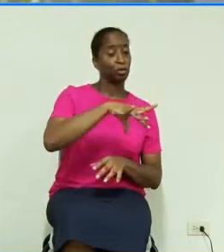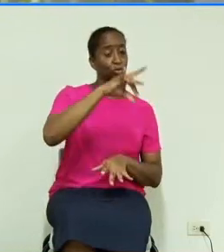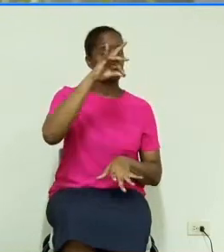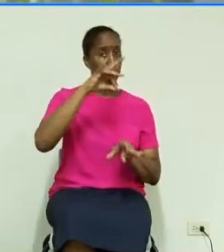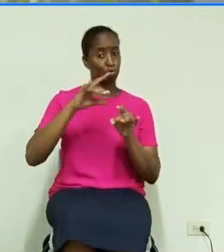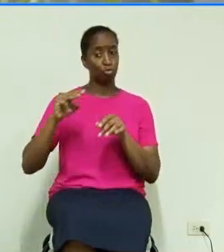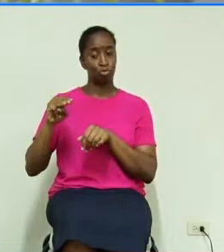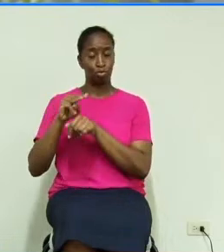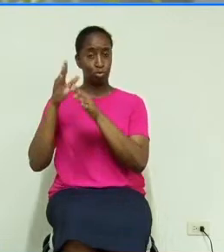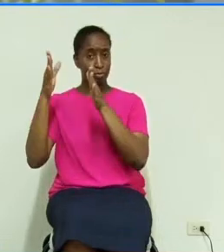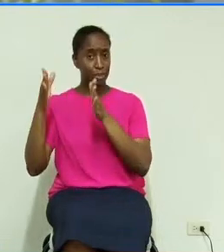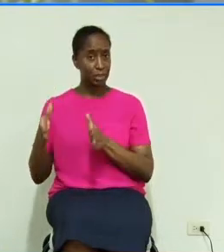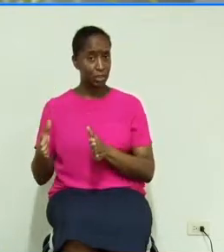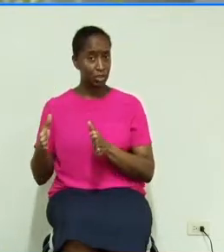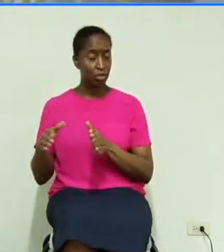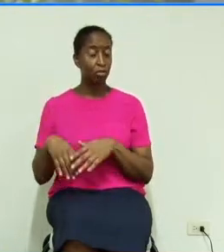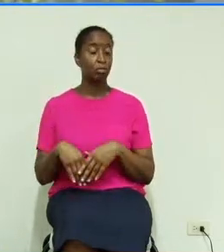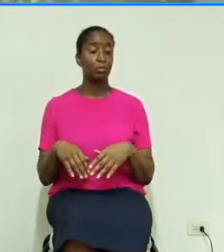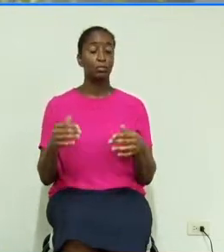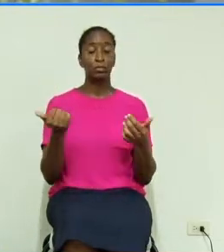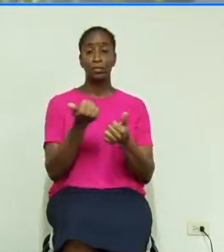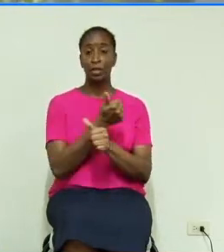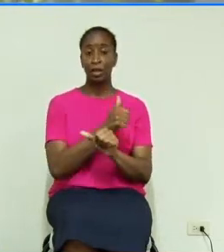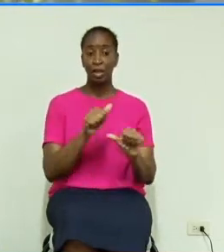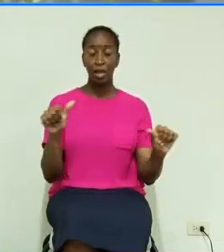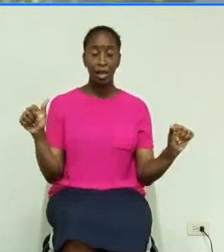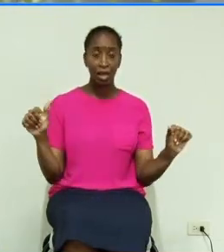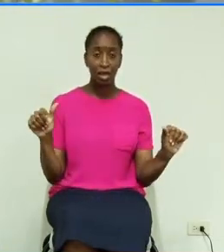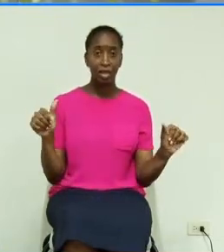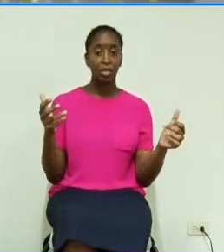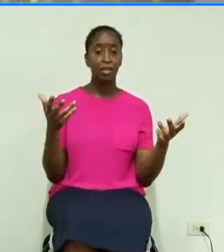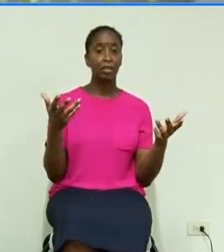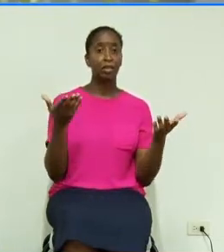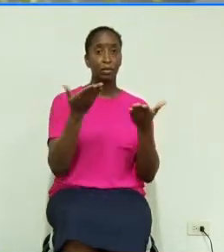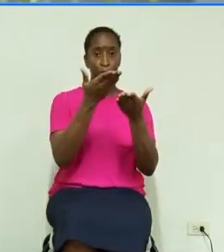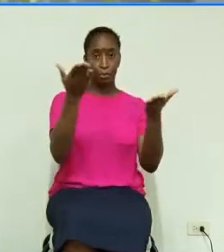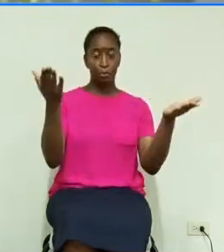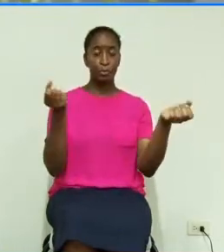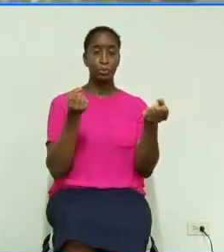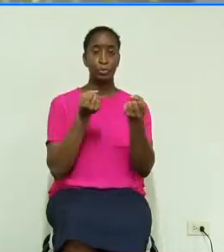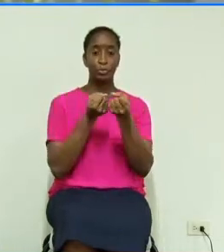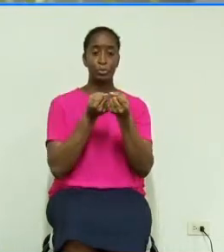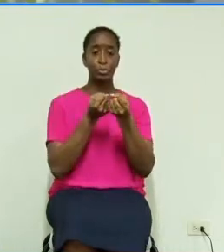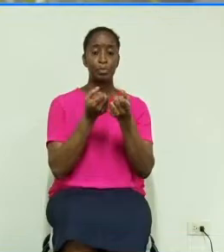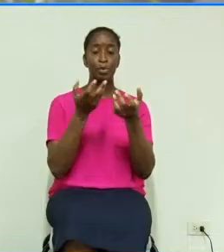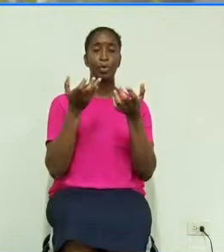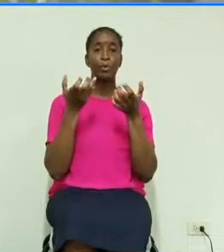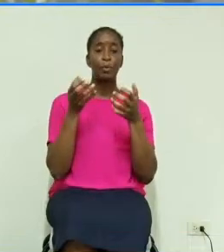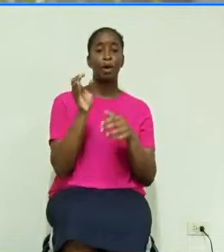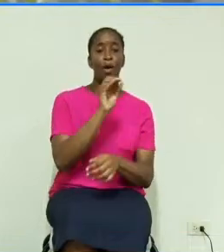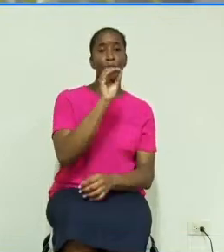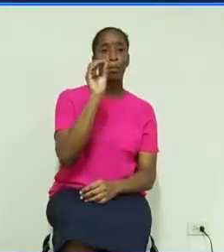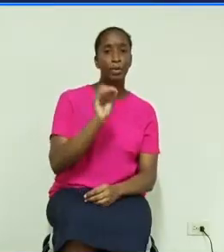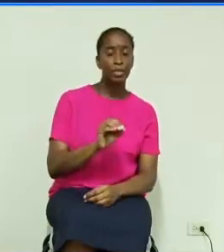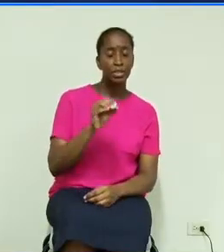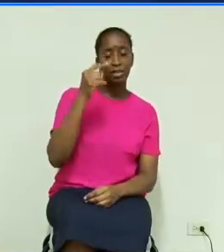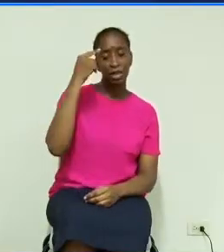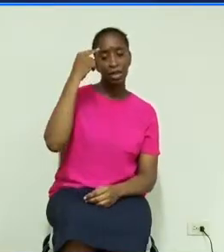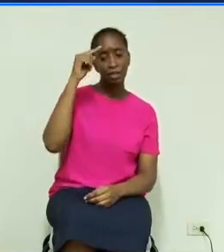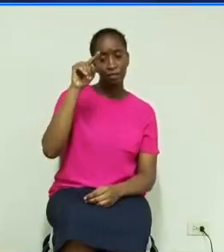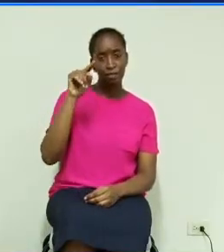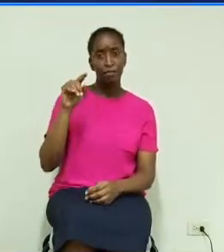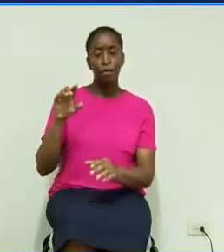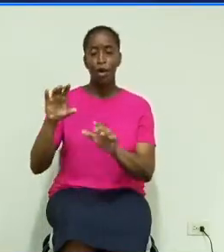specifically in favor of quotas for a particular interest? And if so, what interest is that? Dr. Chandler, could you repeat the